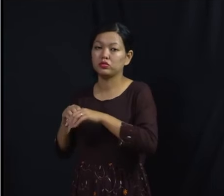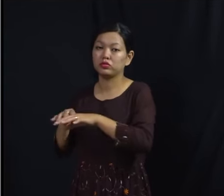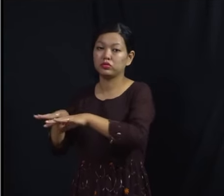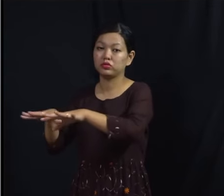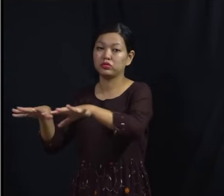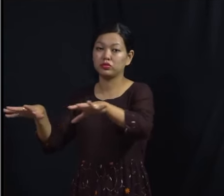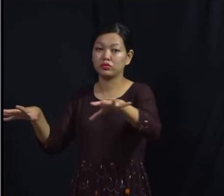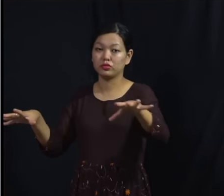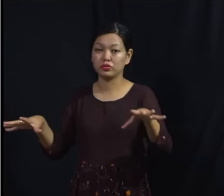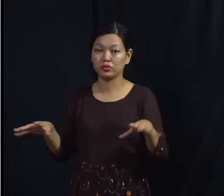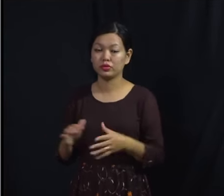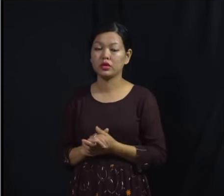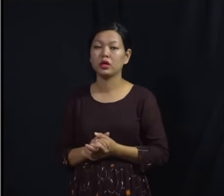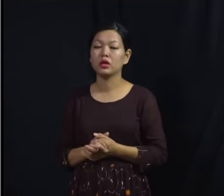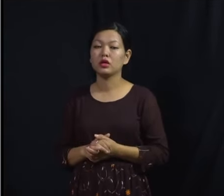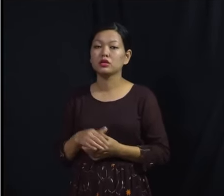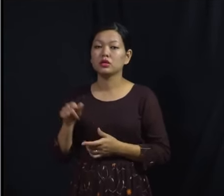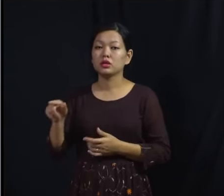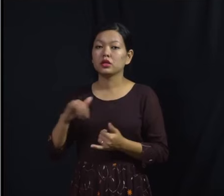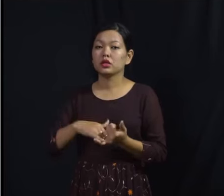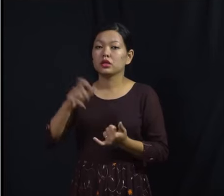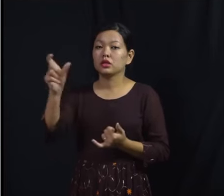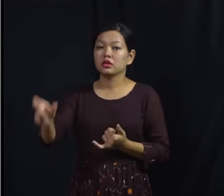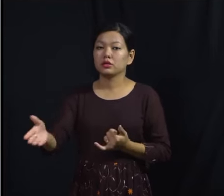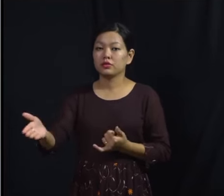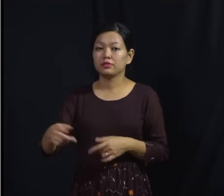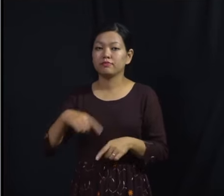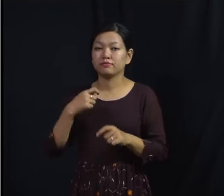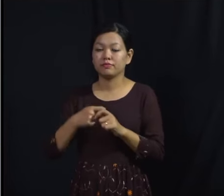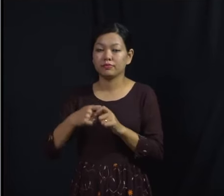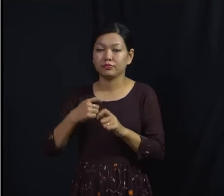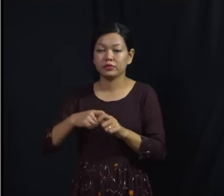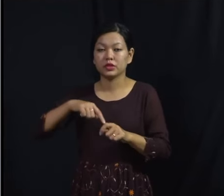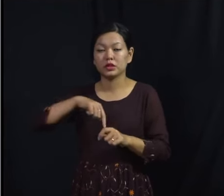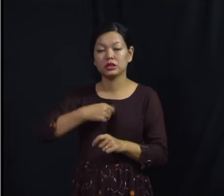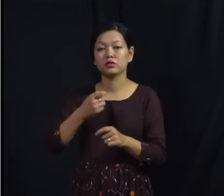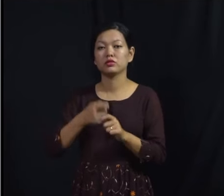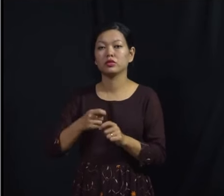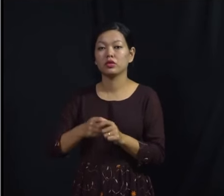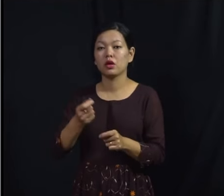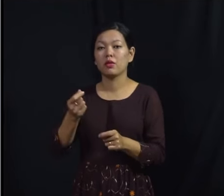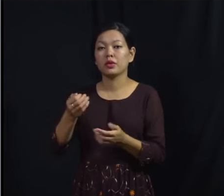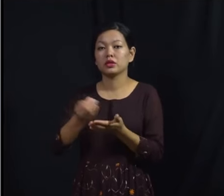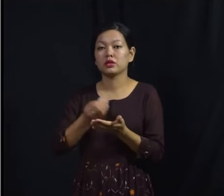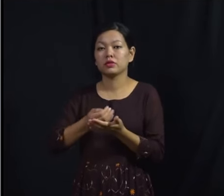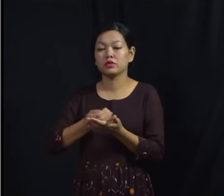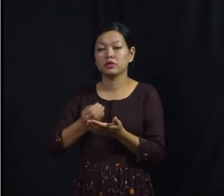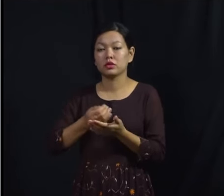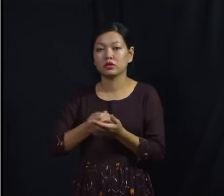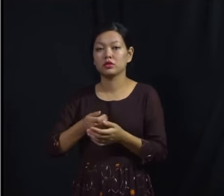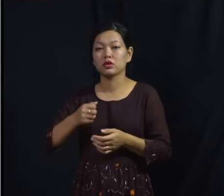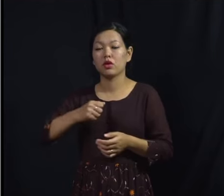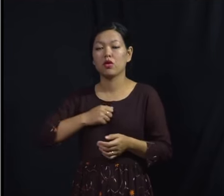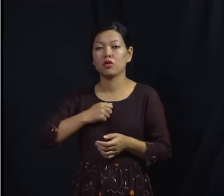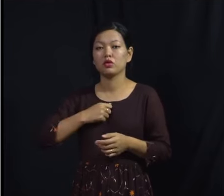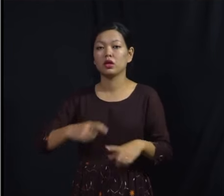she can work hard and pay for her tuition, that one fine day she would be able to break away from this kind of stereotyped roles that is expected of a